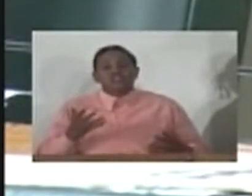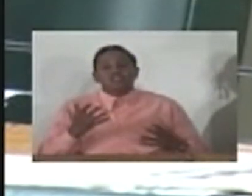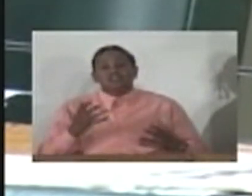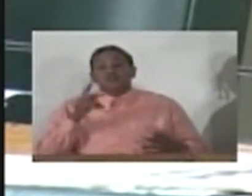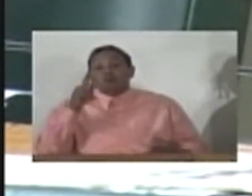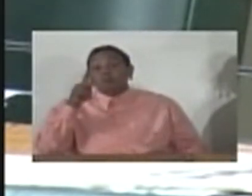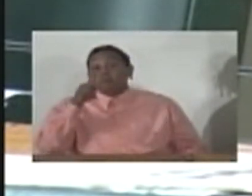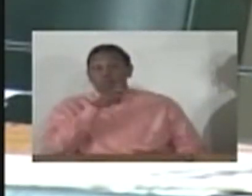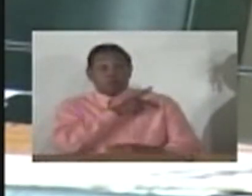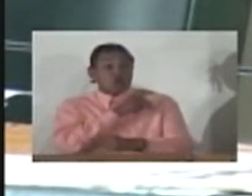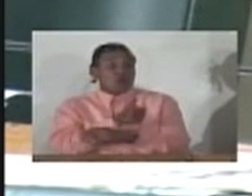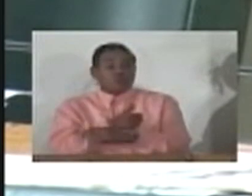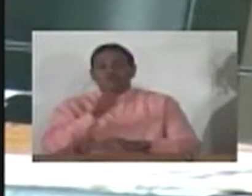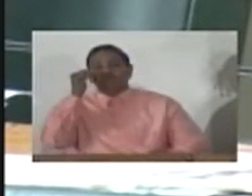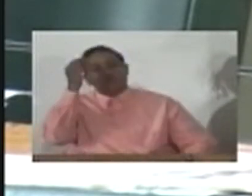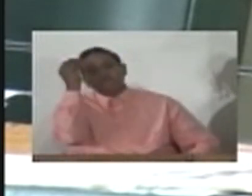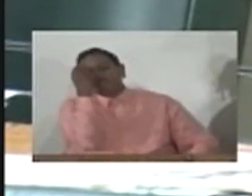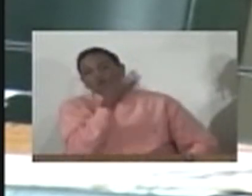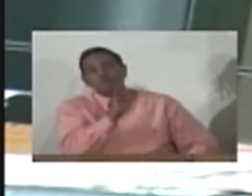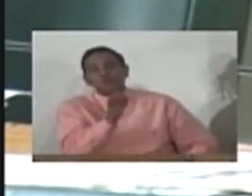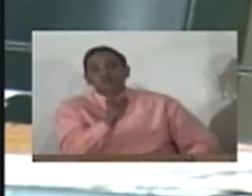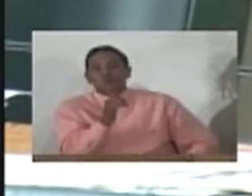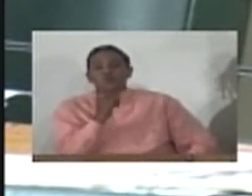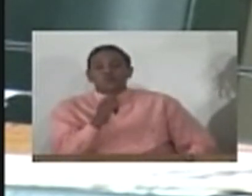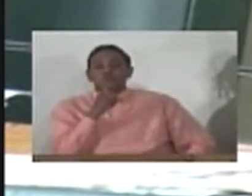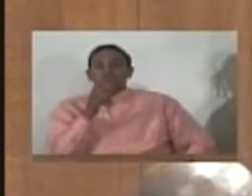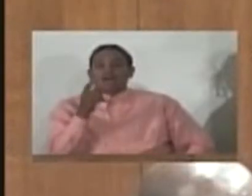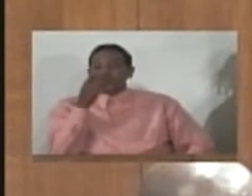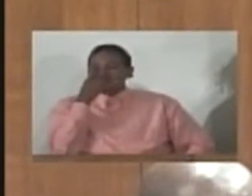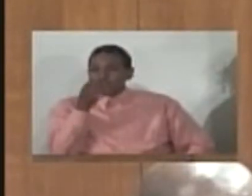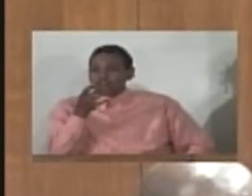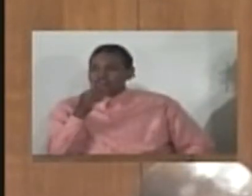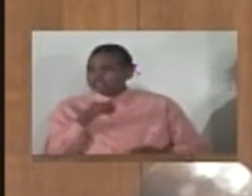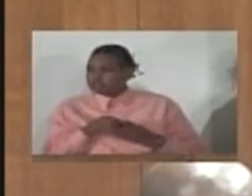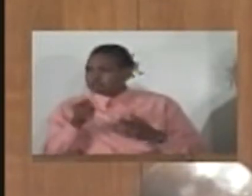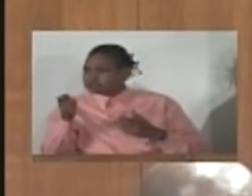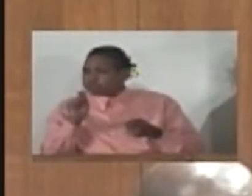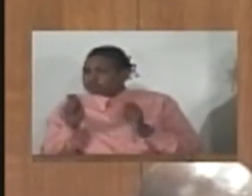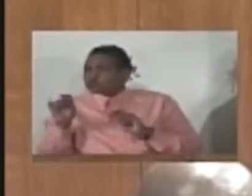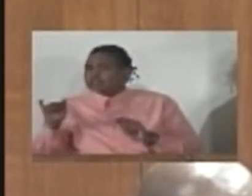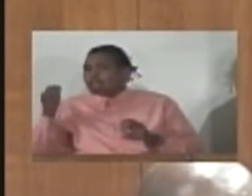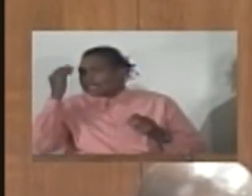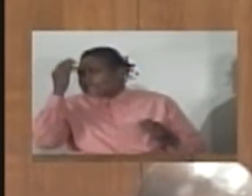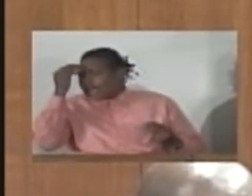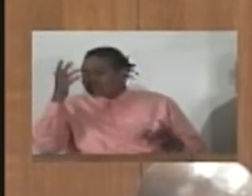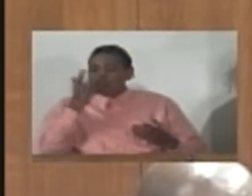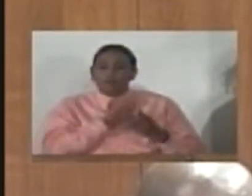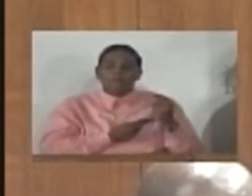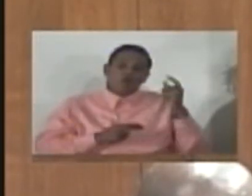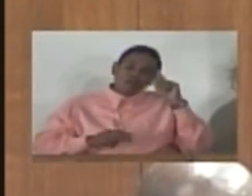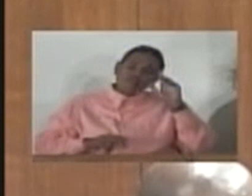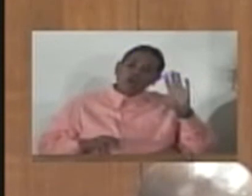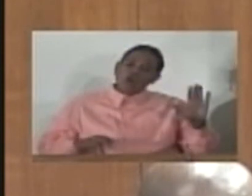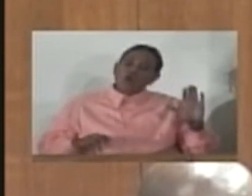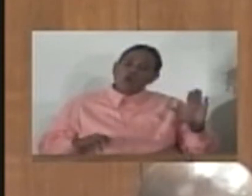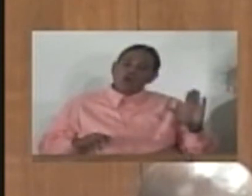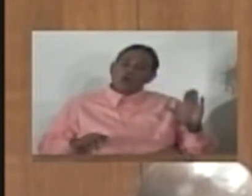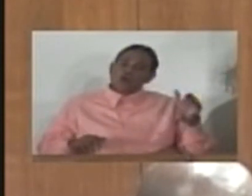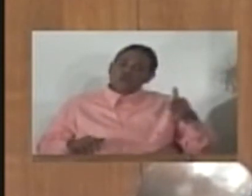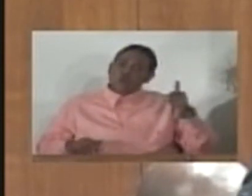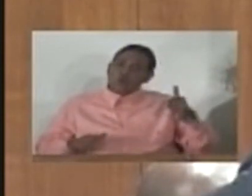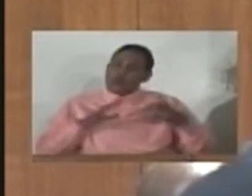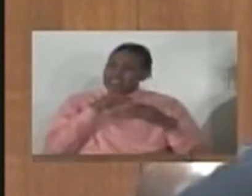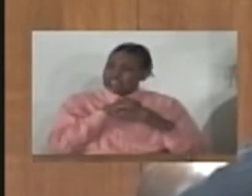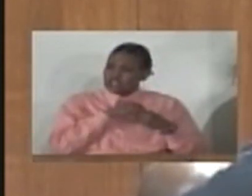Port Authority of Jamaica, which has a vested interest in obtaining such data, both for its own